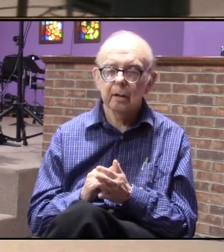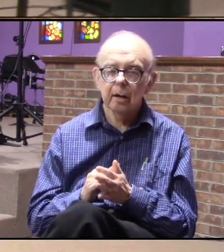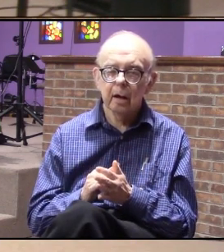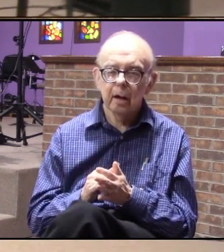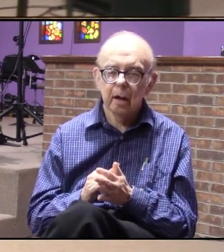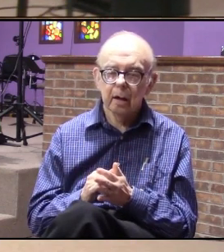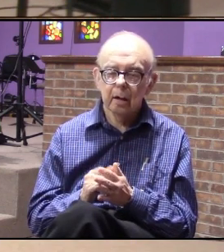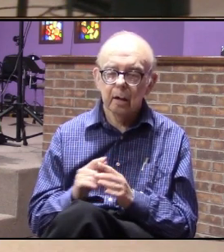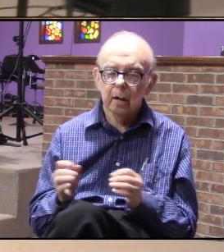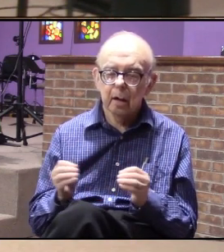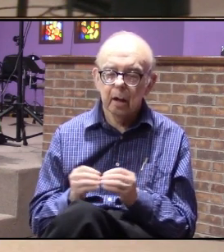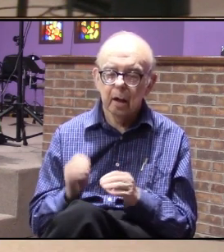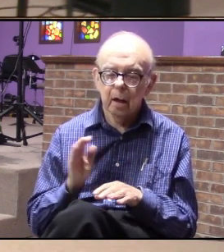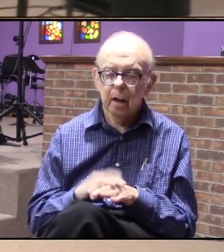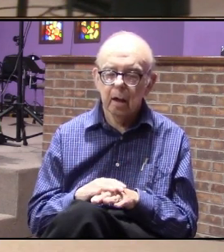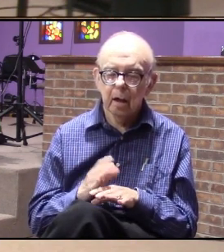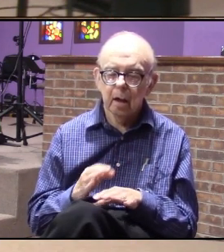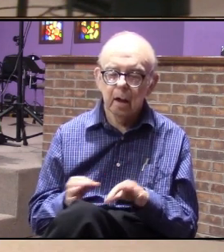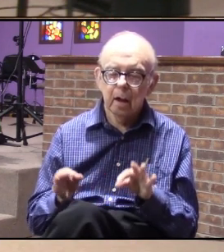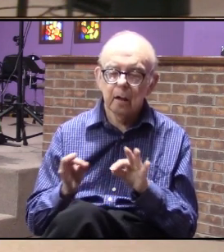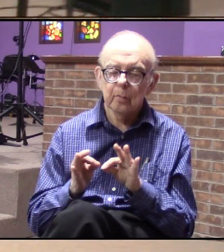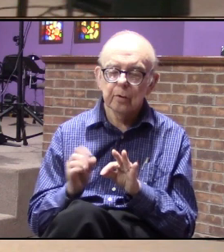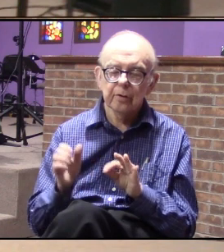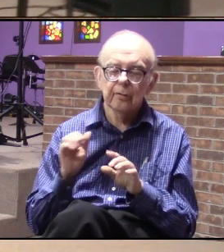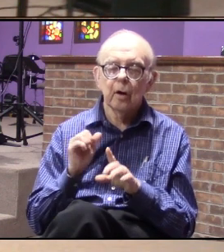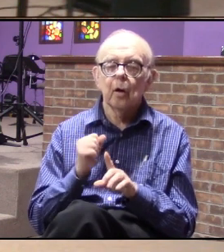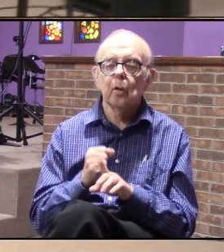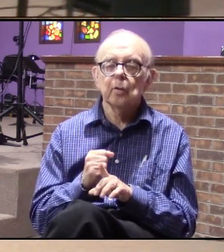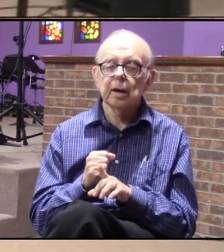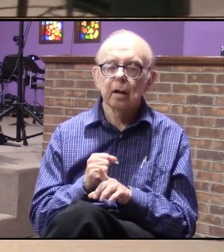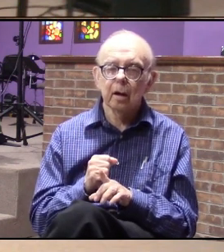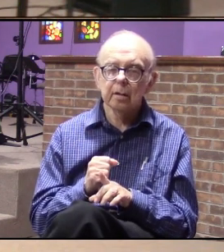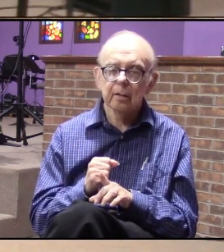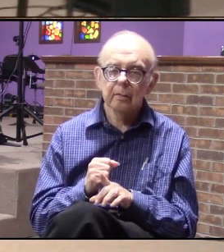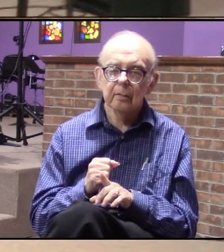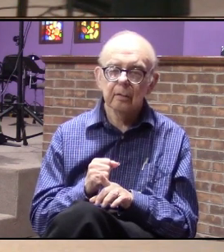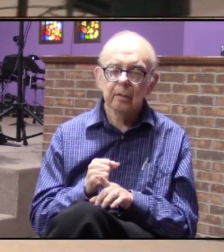But more than that, the importance of holding on